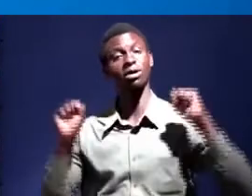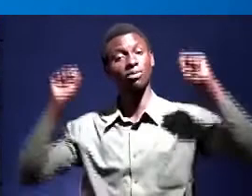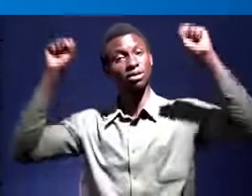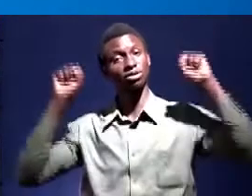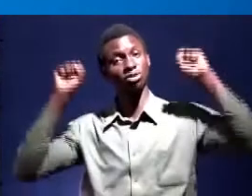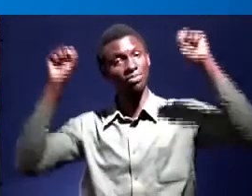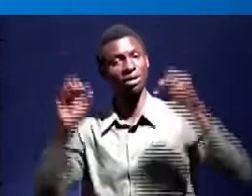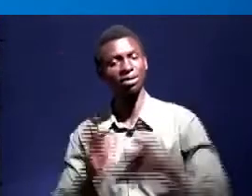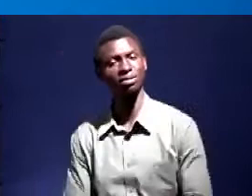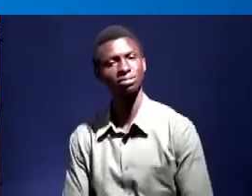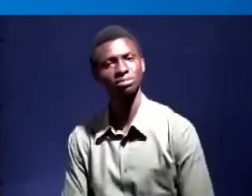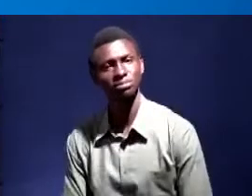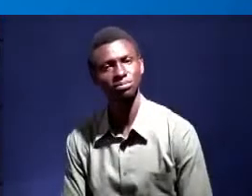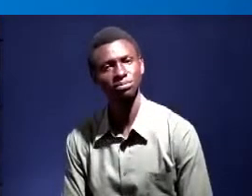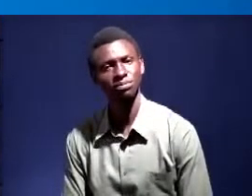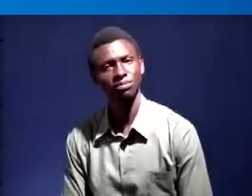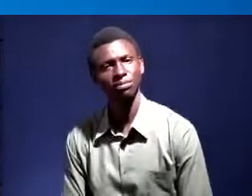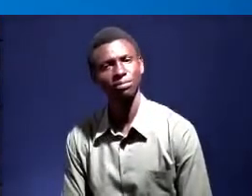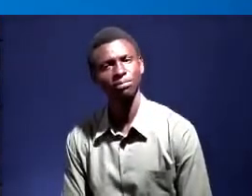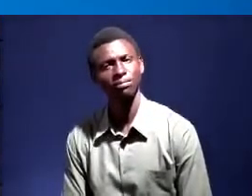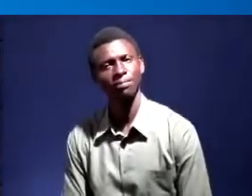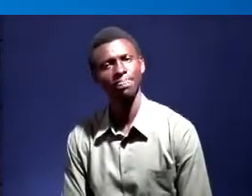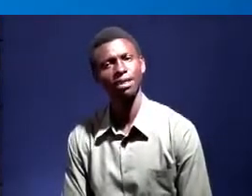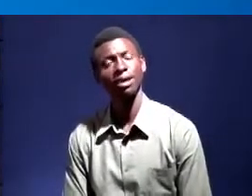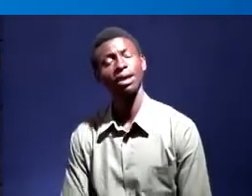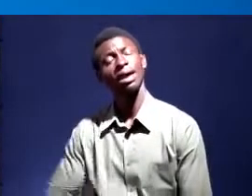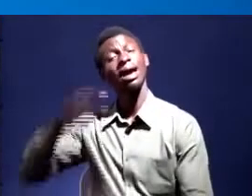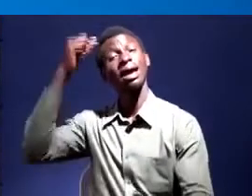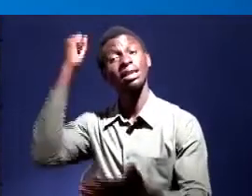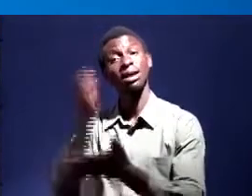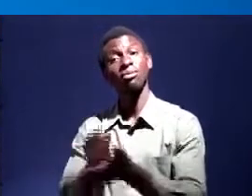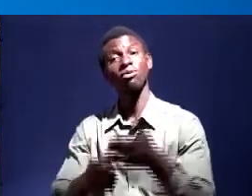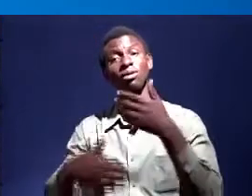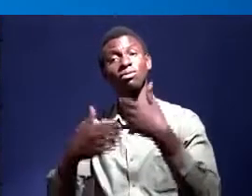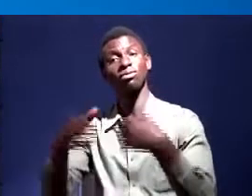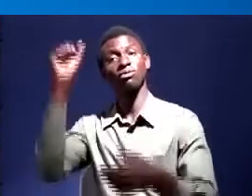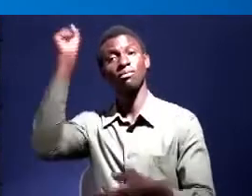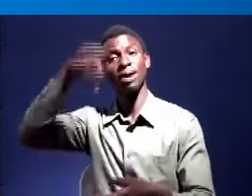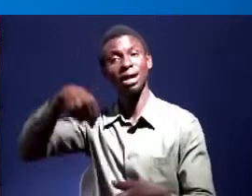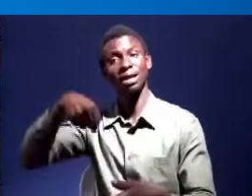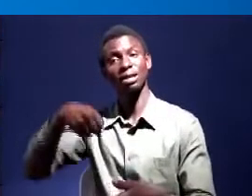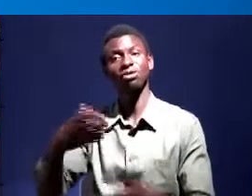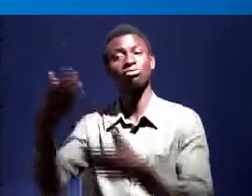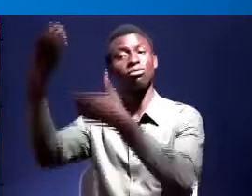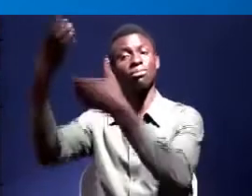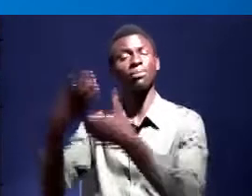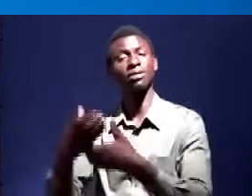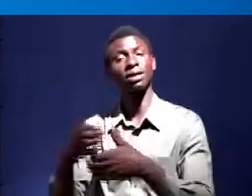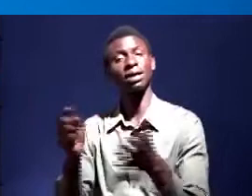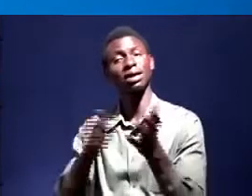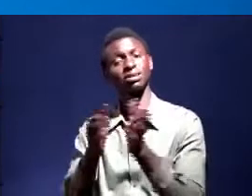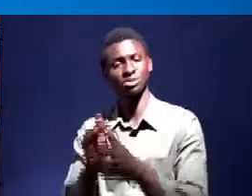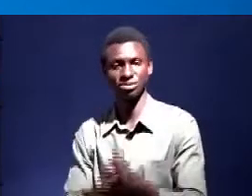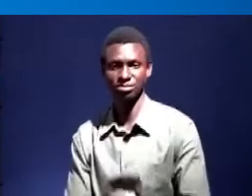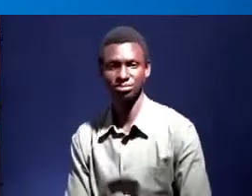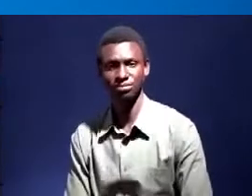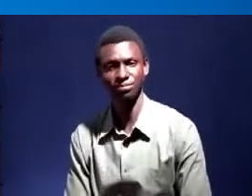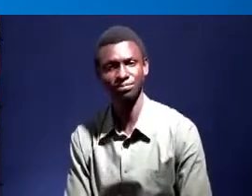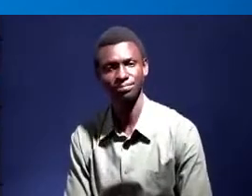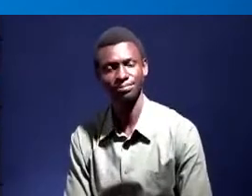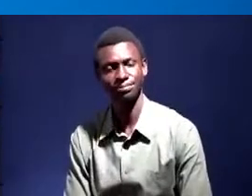He was taking a public stand. Aliamua kufanya kukubali kwake hadharani. He would come back to Africa and